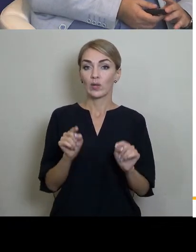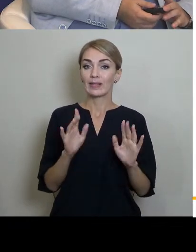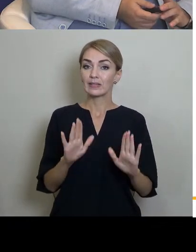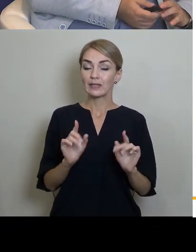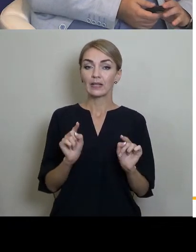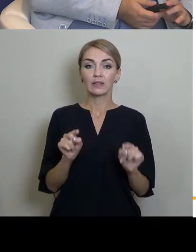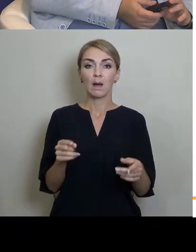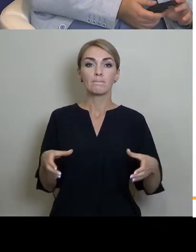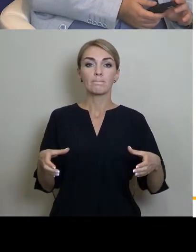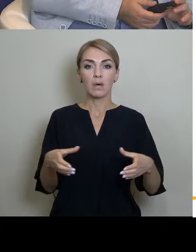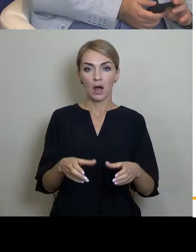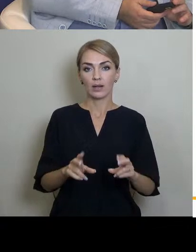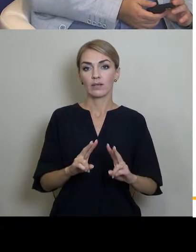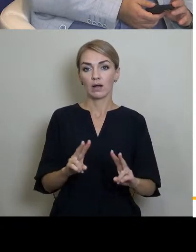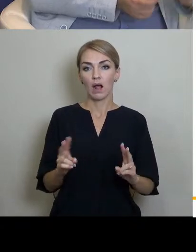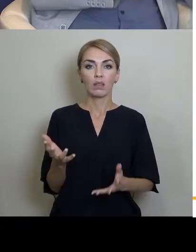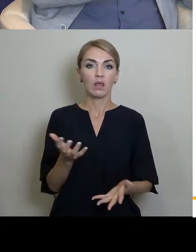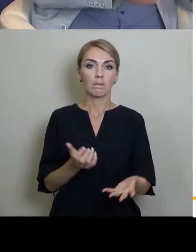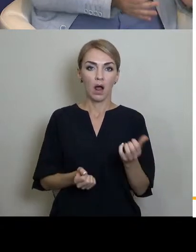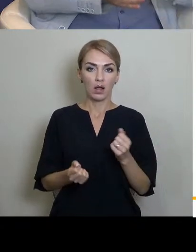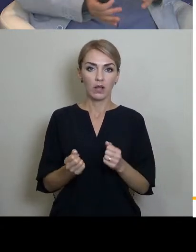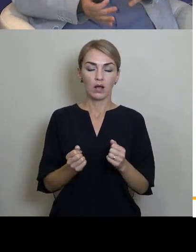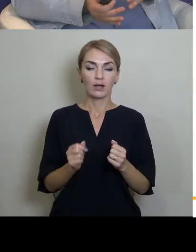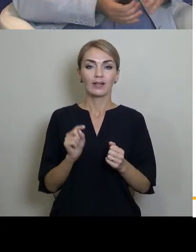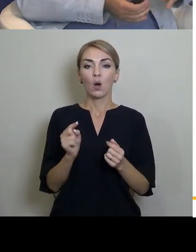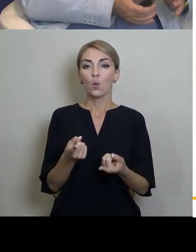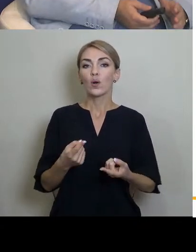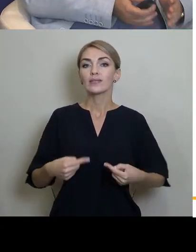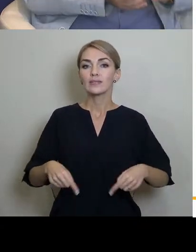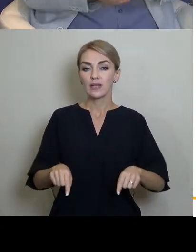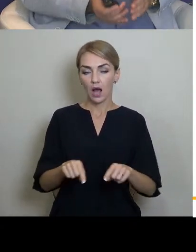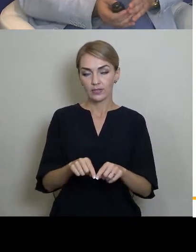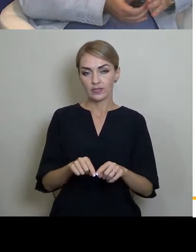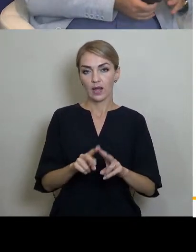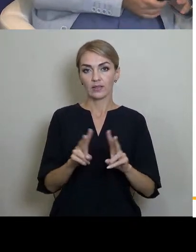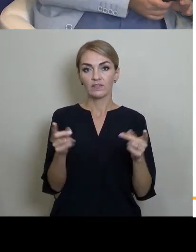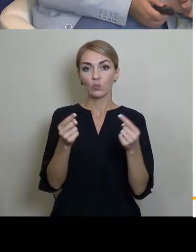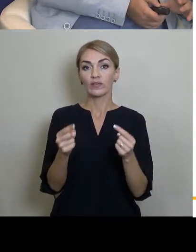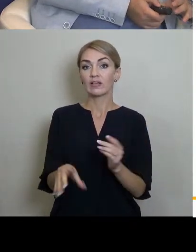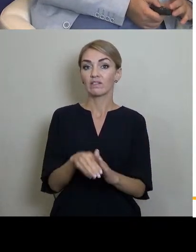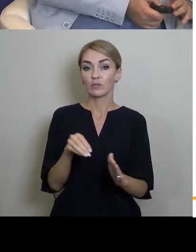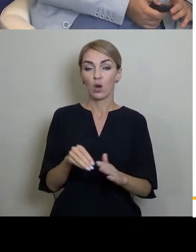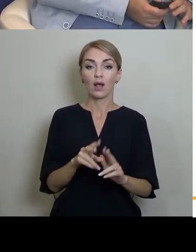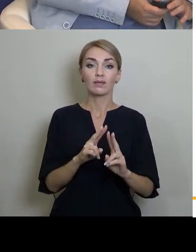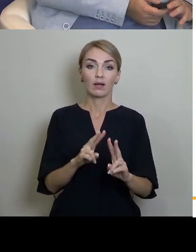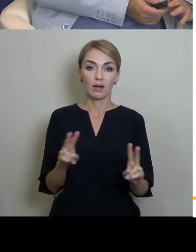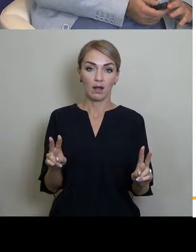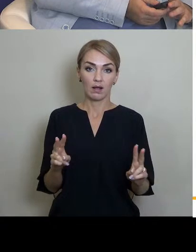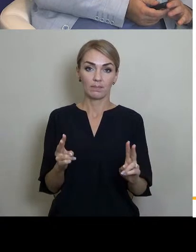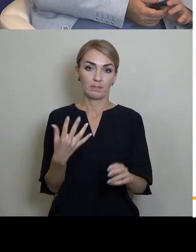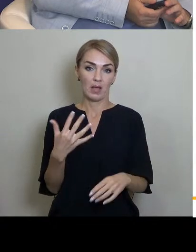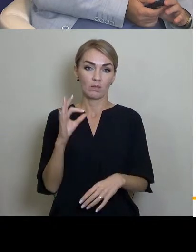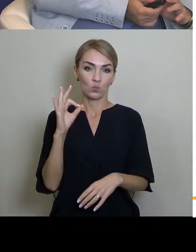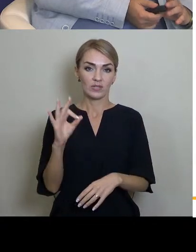And only the party which has the organization of the party at the relevant elections who have